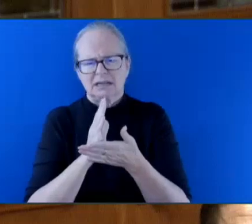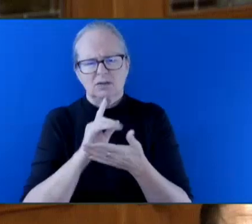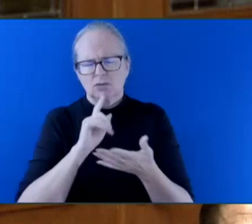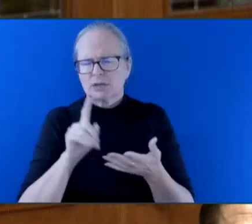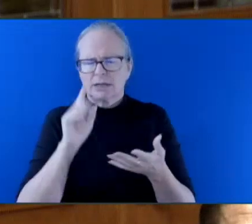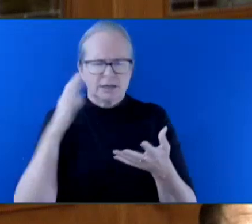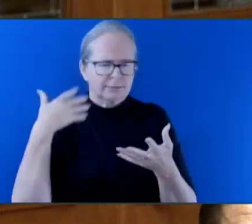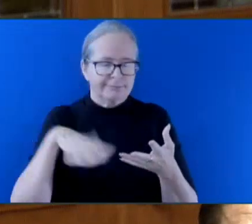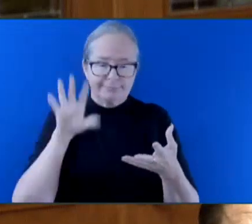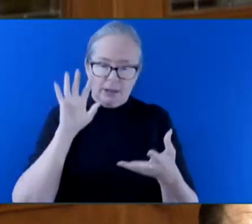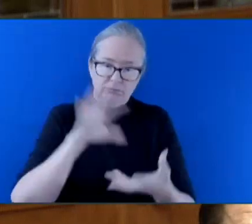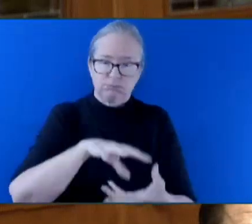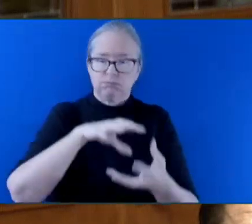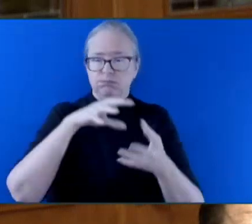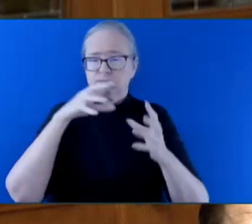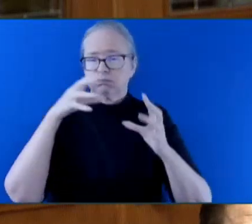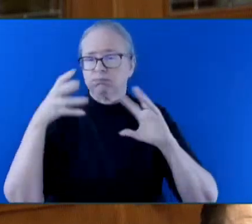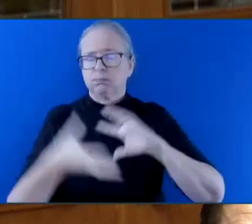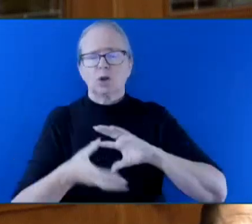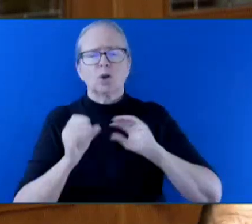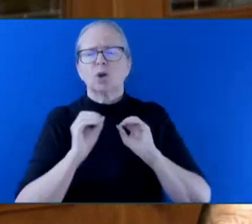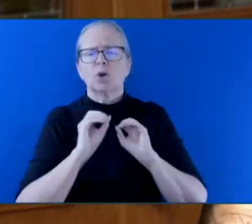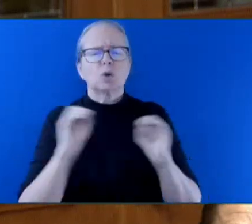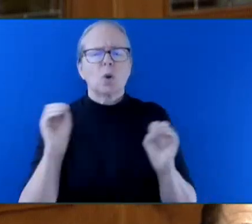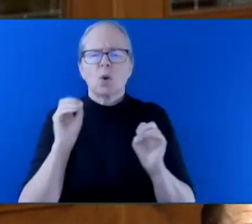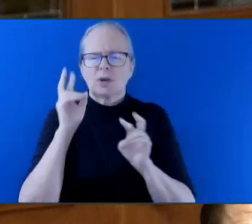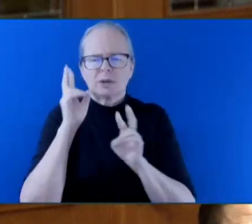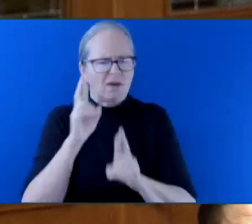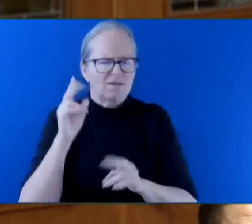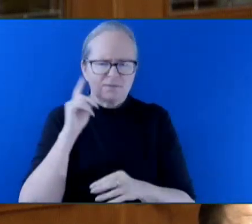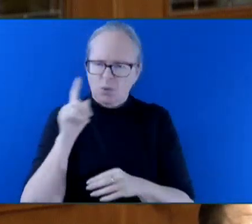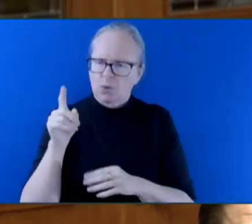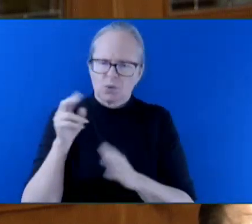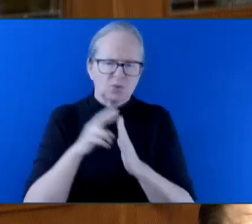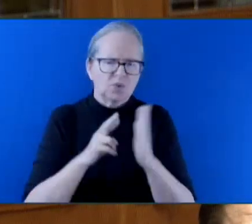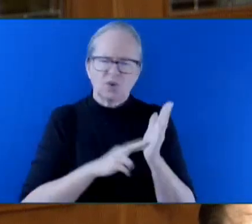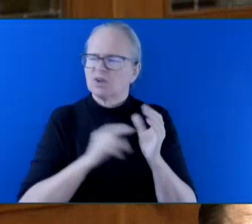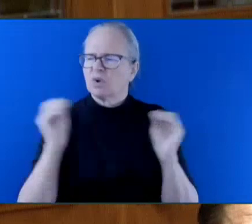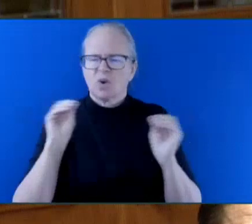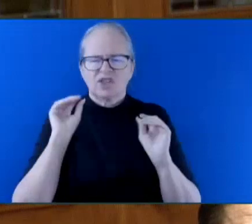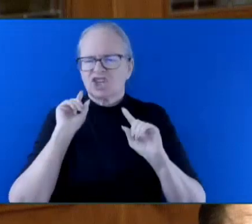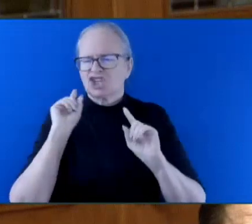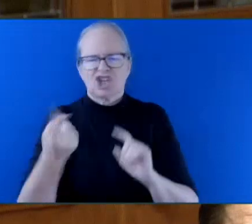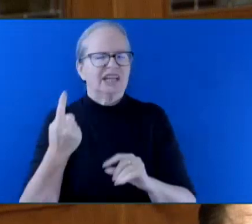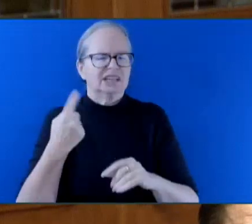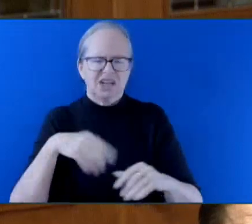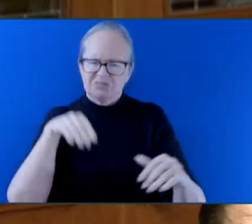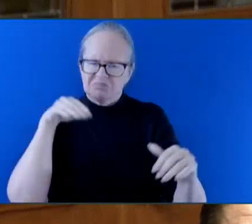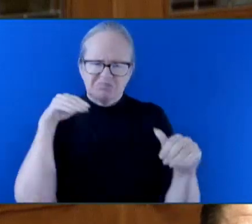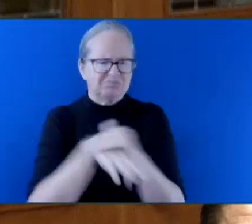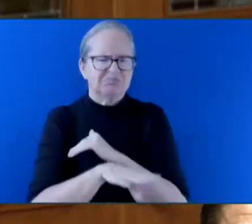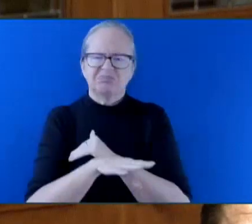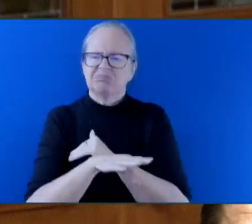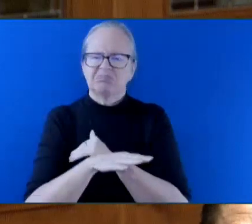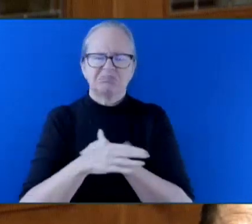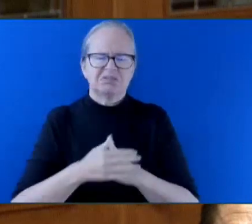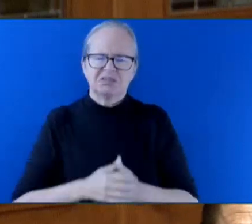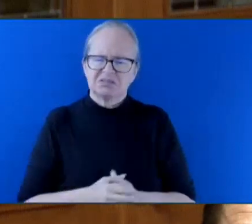call made by the member for Vancouver-Langara that Hamas release all hostages